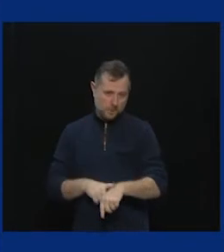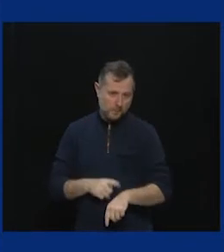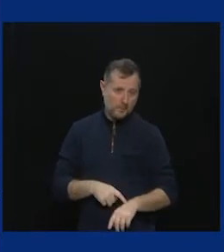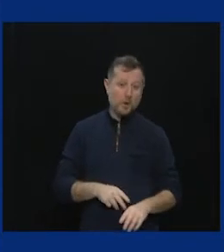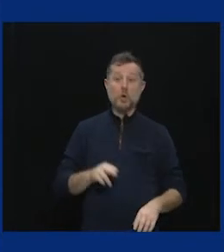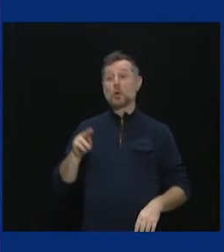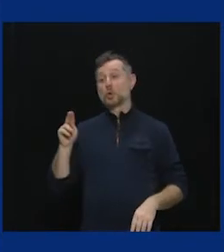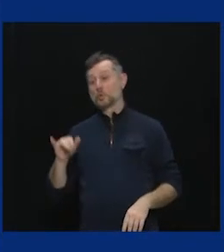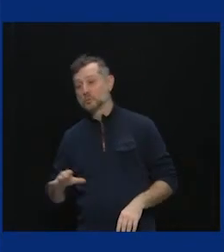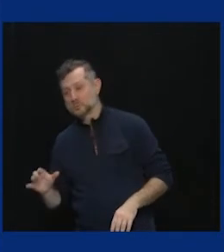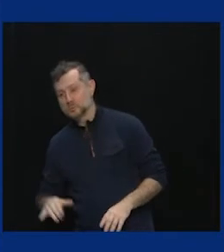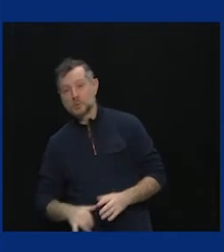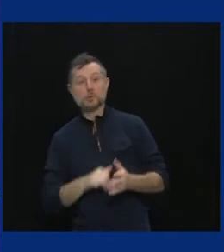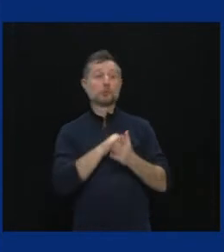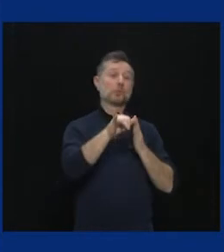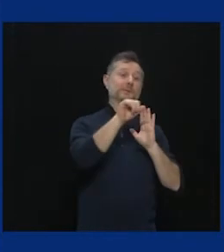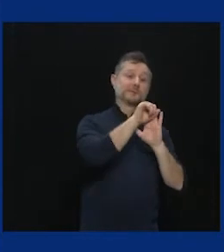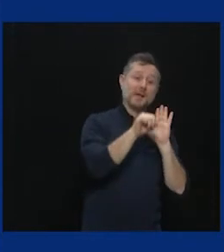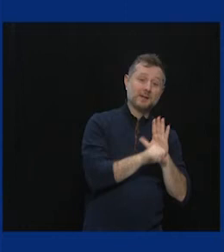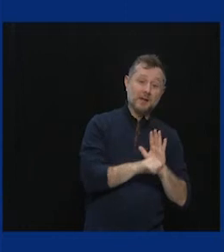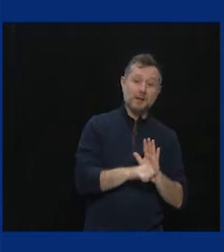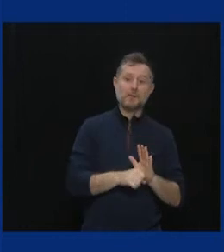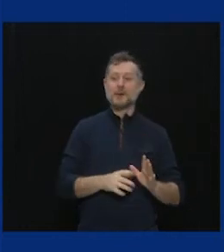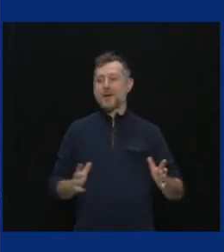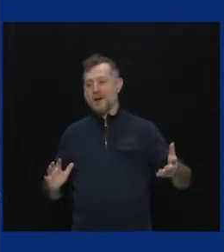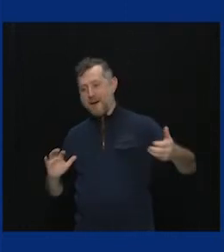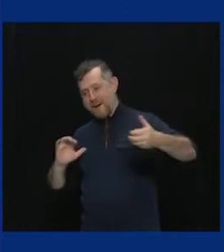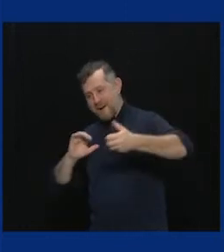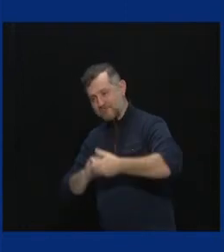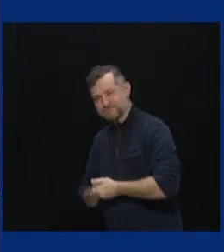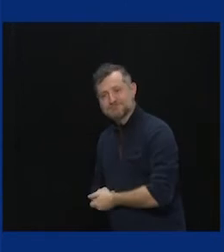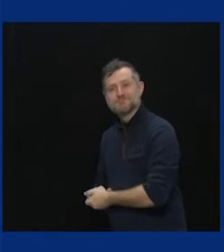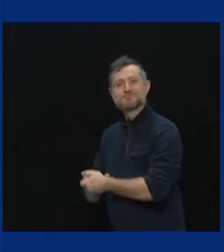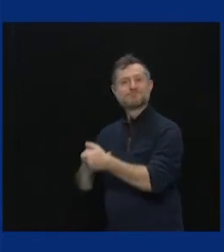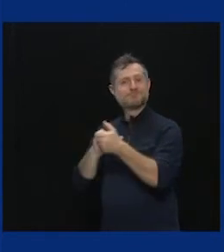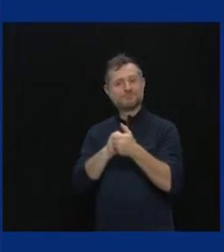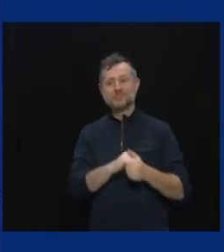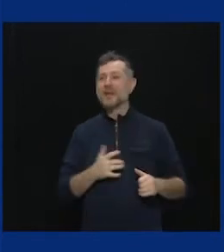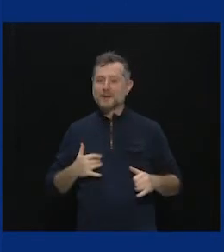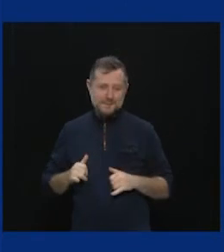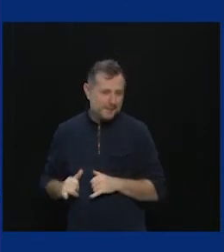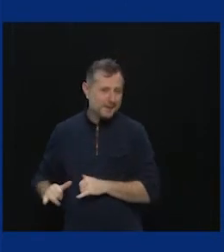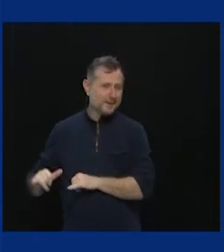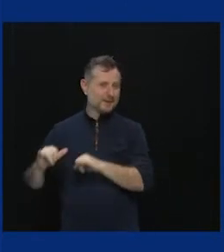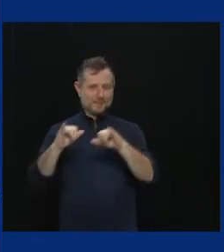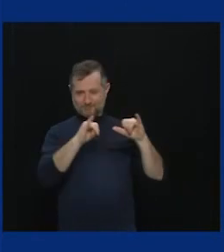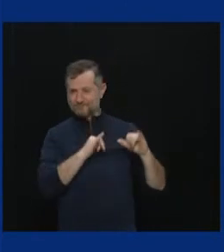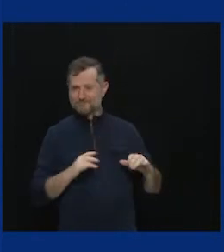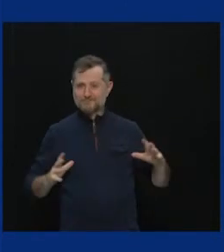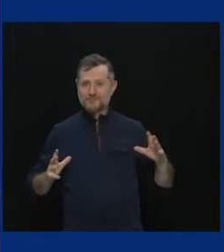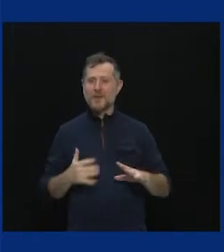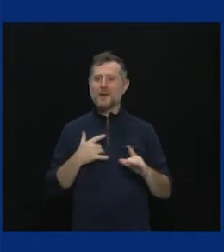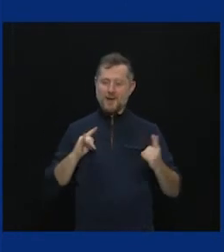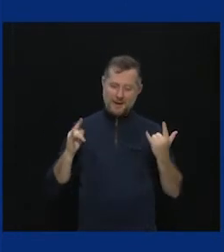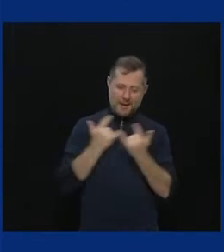state and stand together with one voice and a unified voice to say how much we love New York.